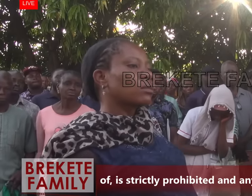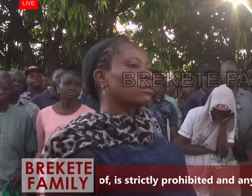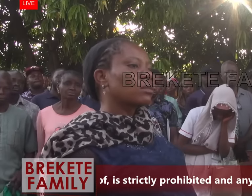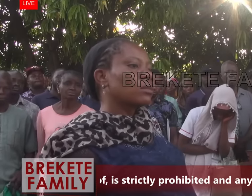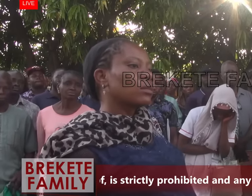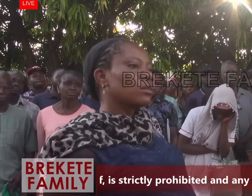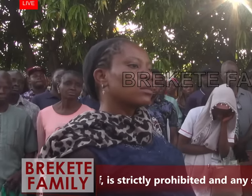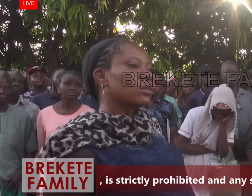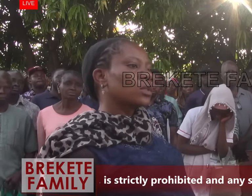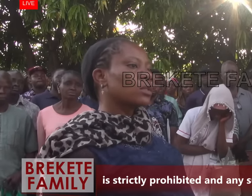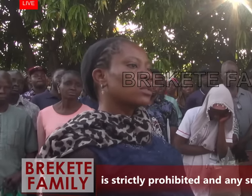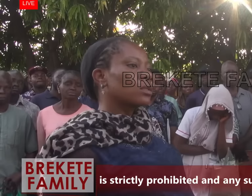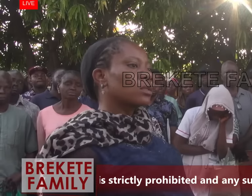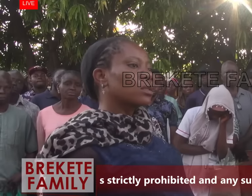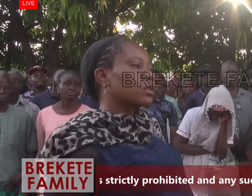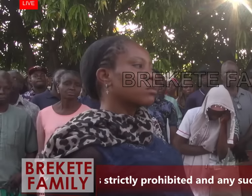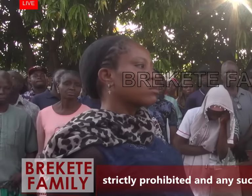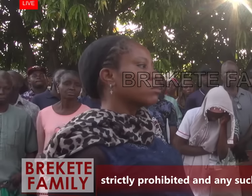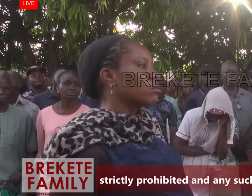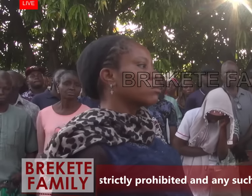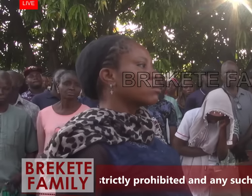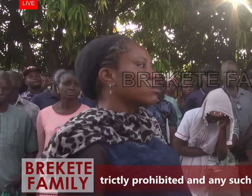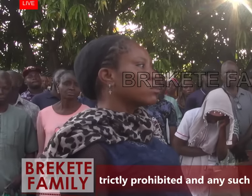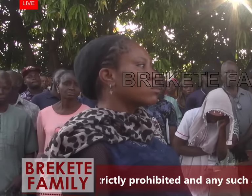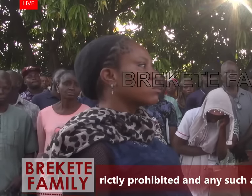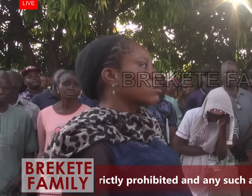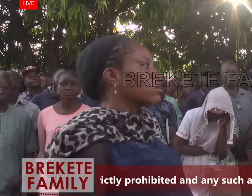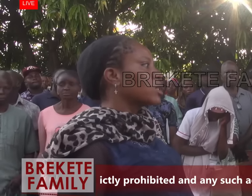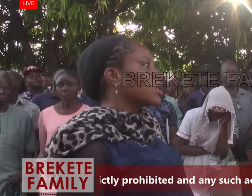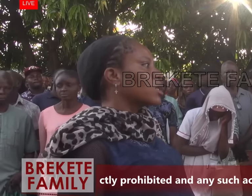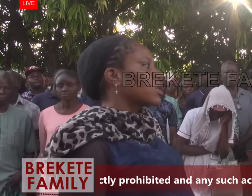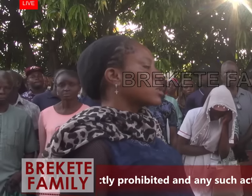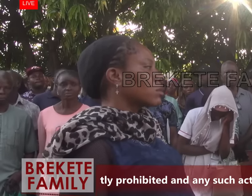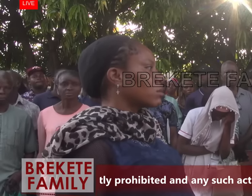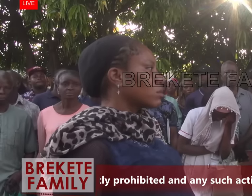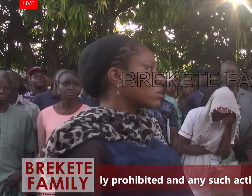payment make separate with your husand